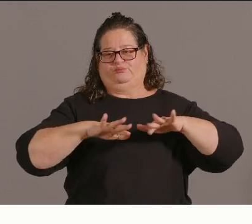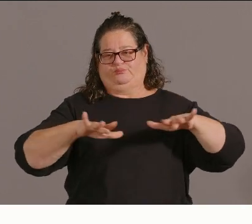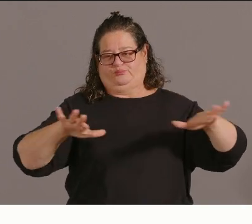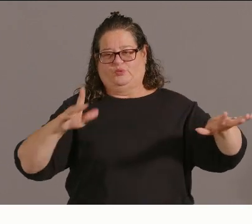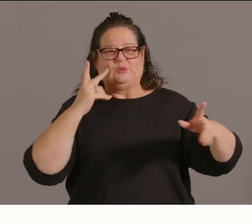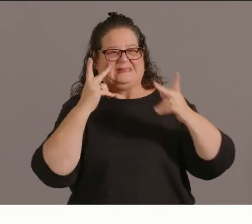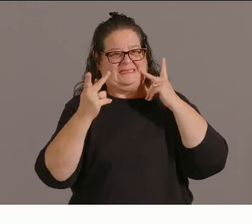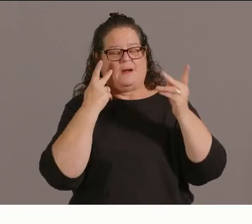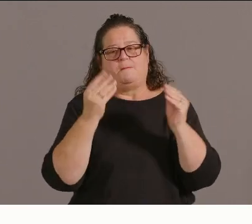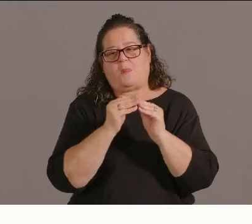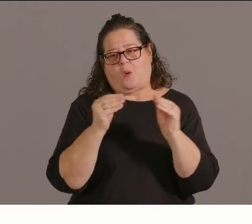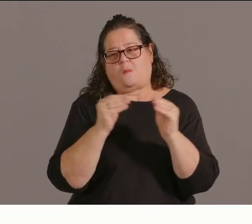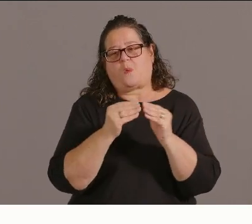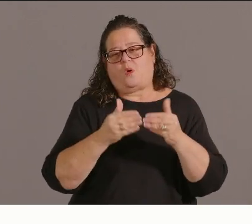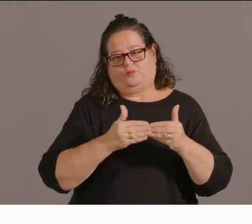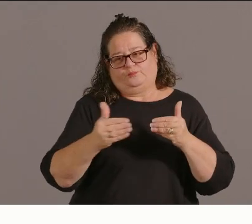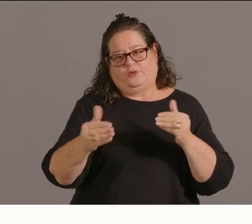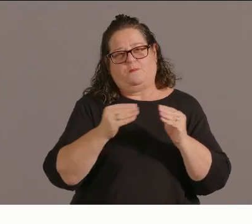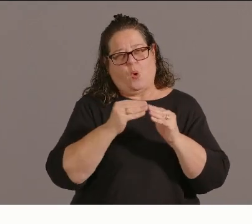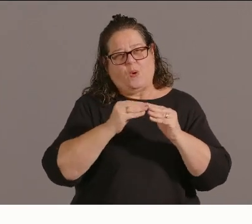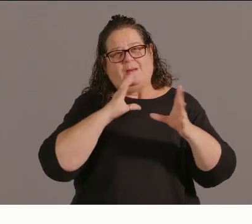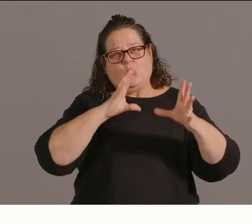to more zip codes.